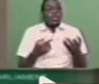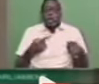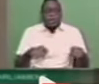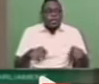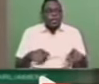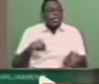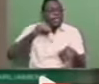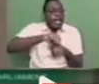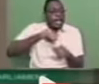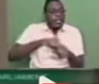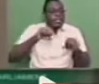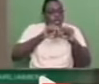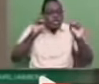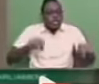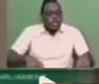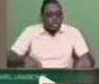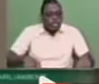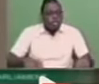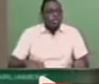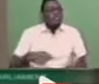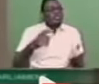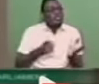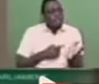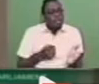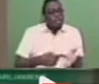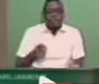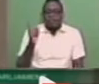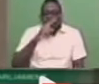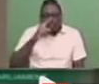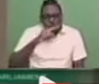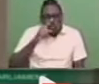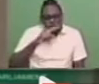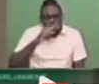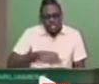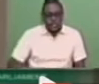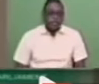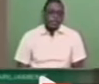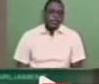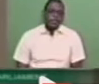Are we to see another GMALS, gas station racket 1?